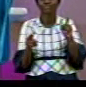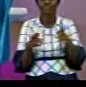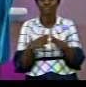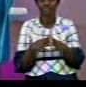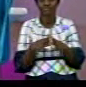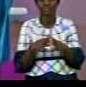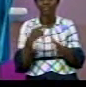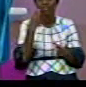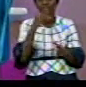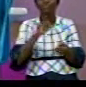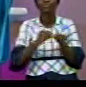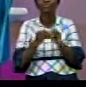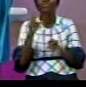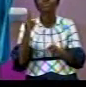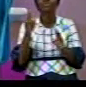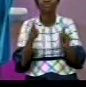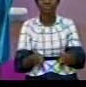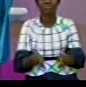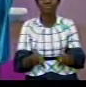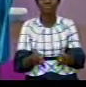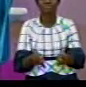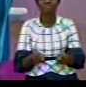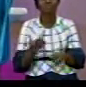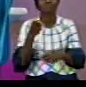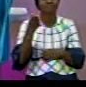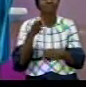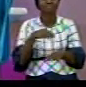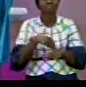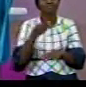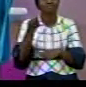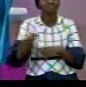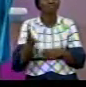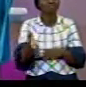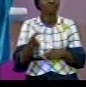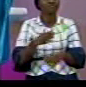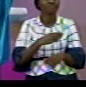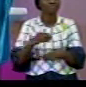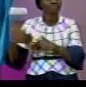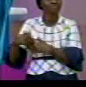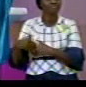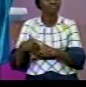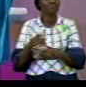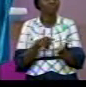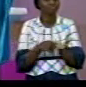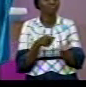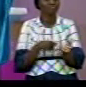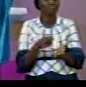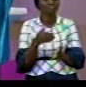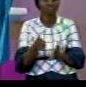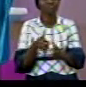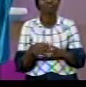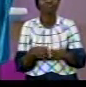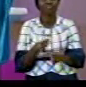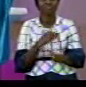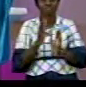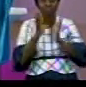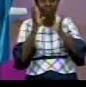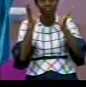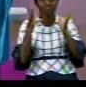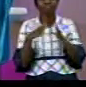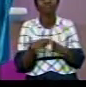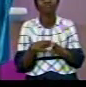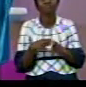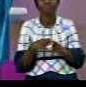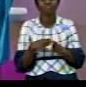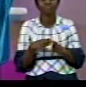who is number two at the front there back right hand check it and shout that we